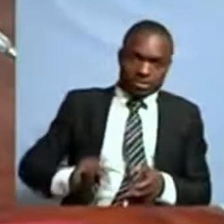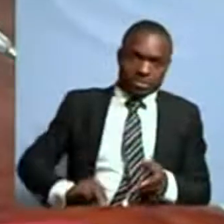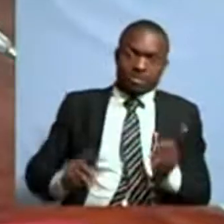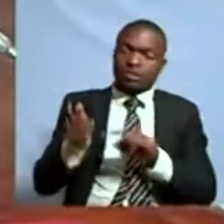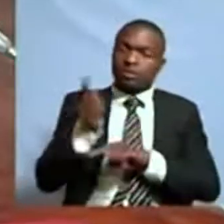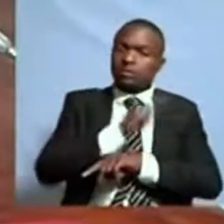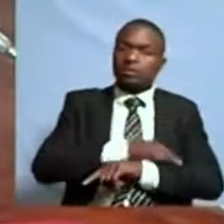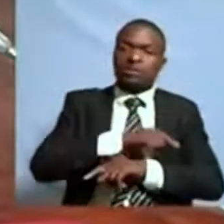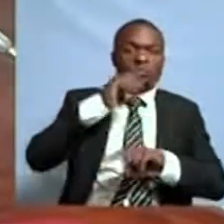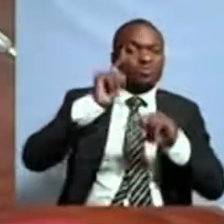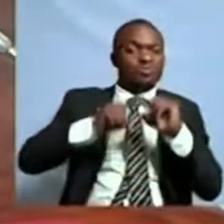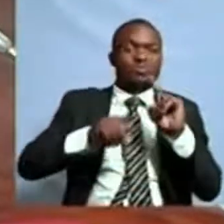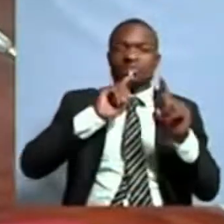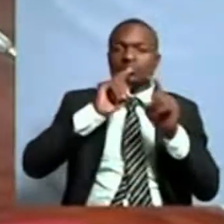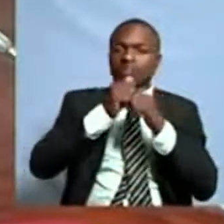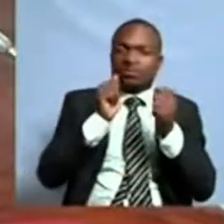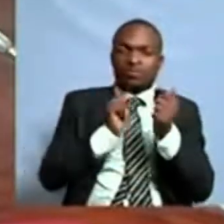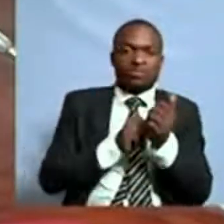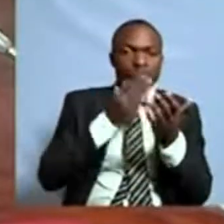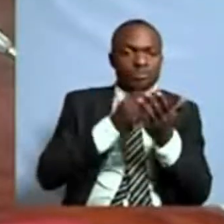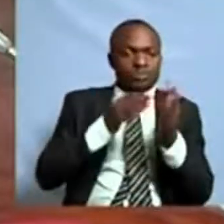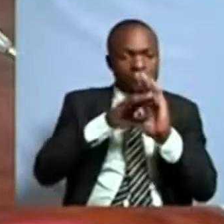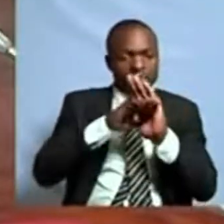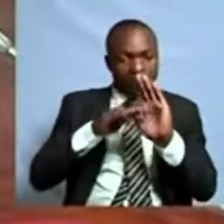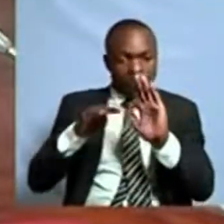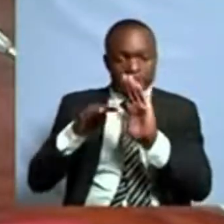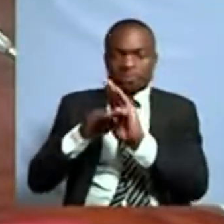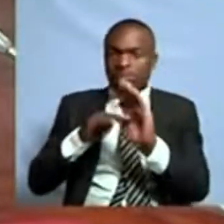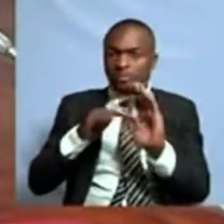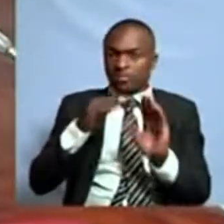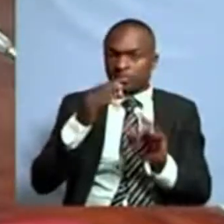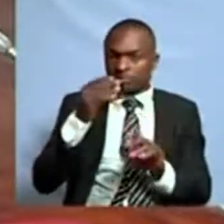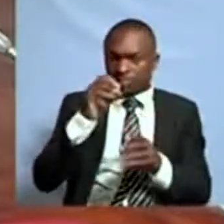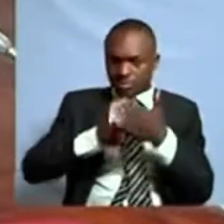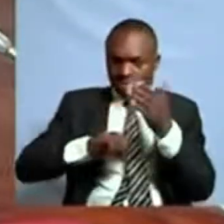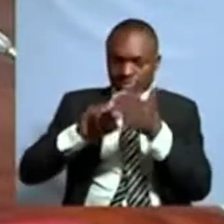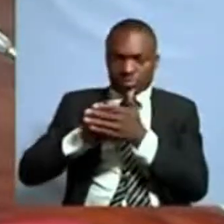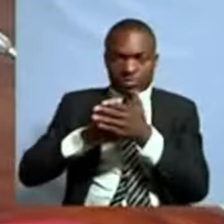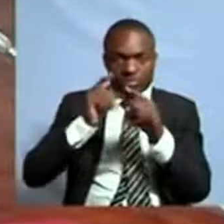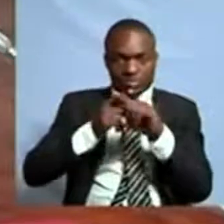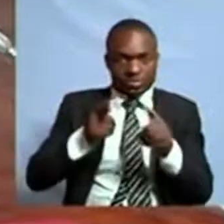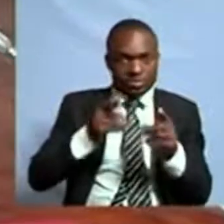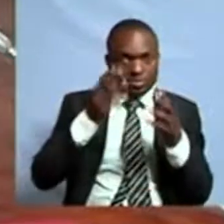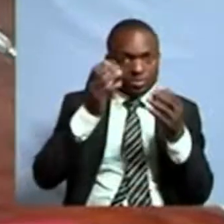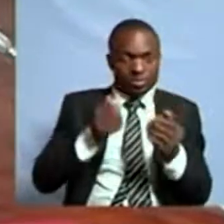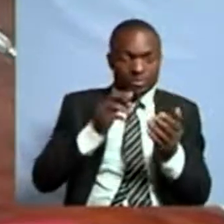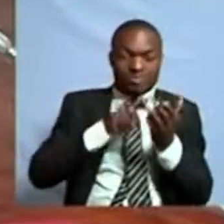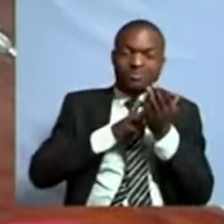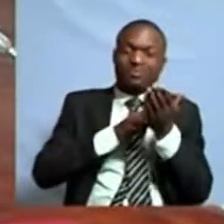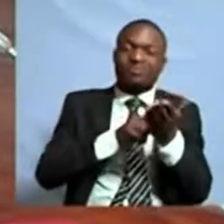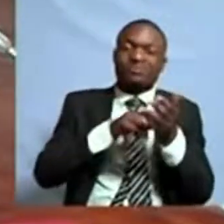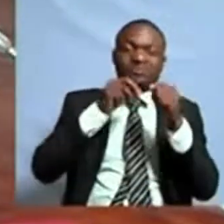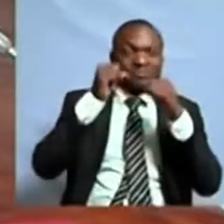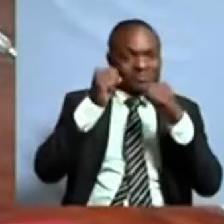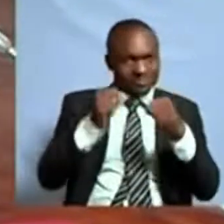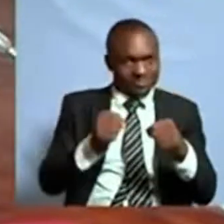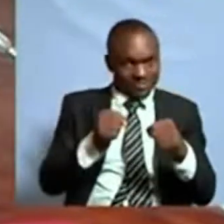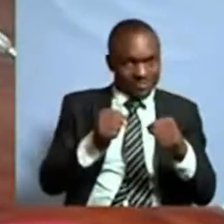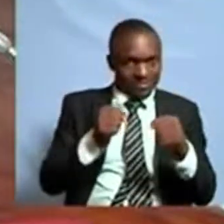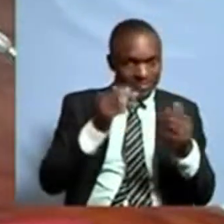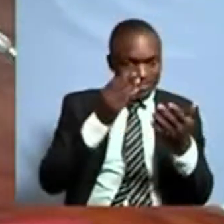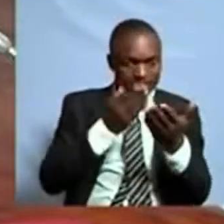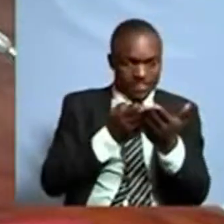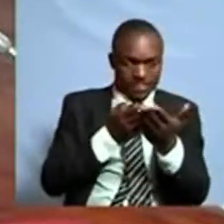talking about this partial withdrawal. And therefore want to recommend strongly that this